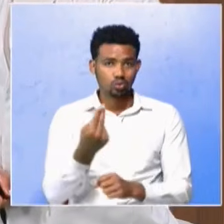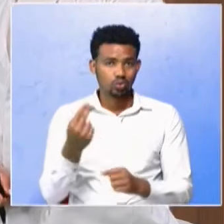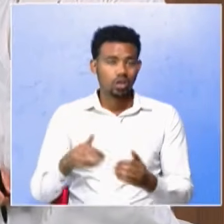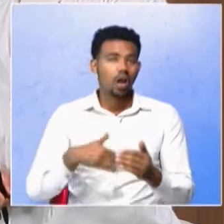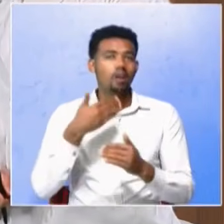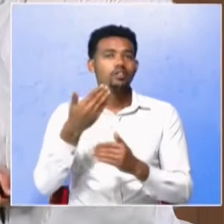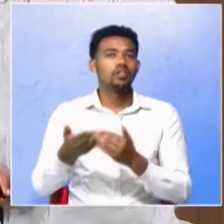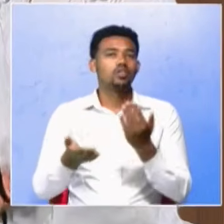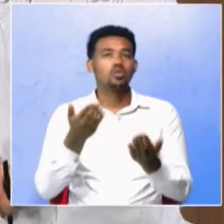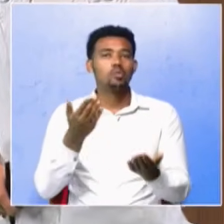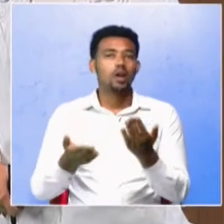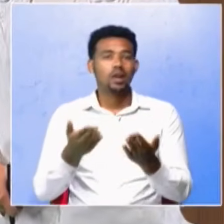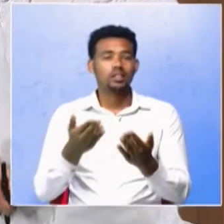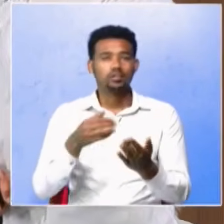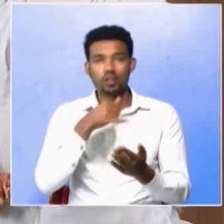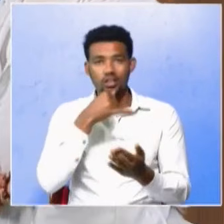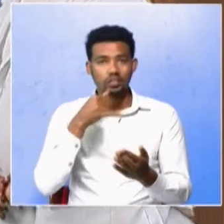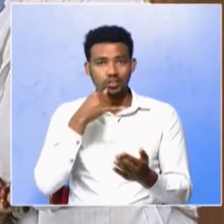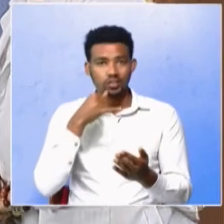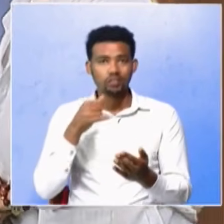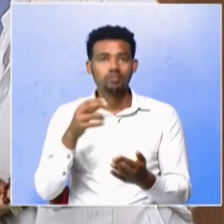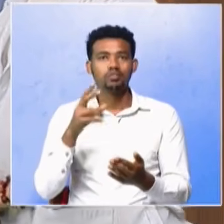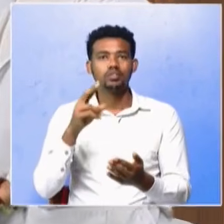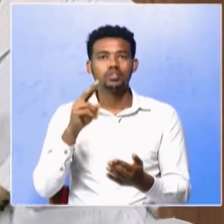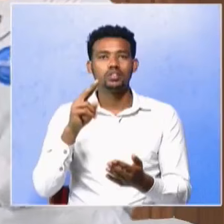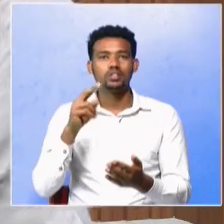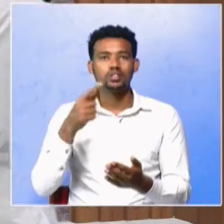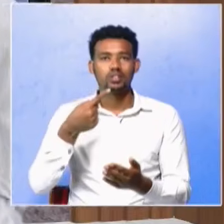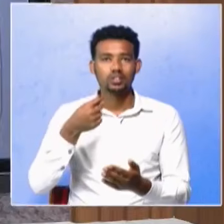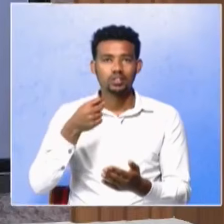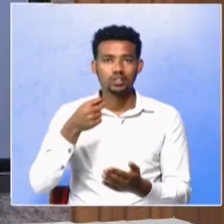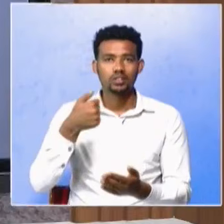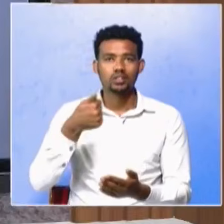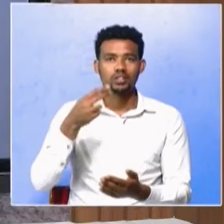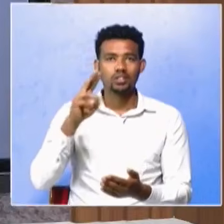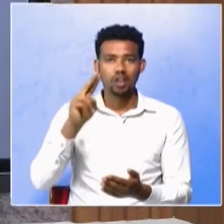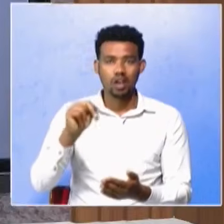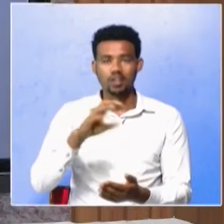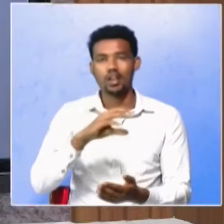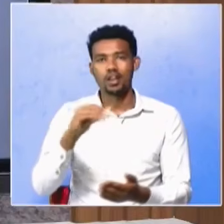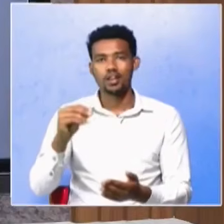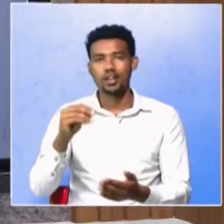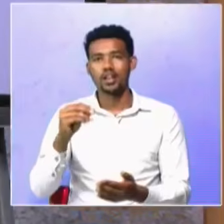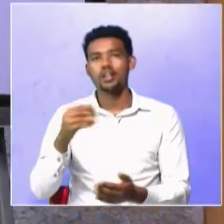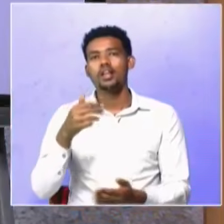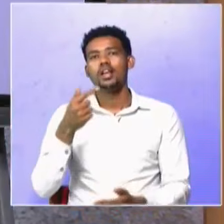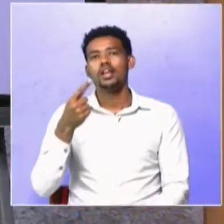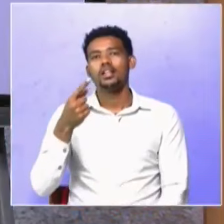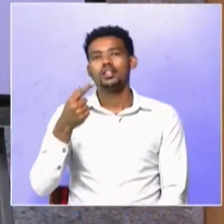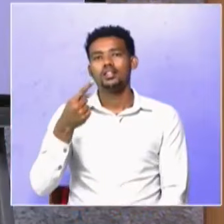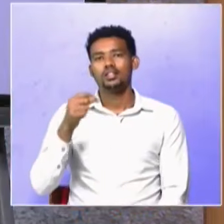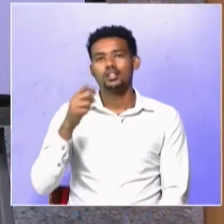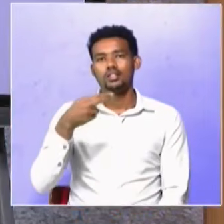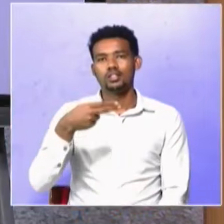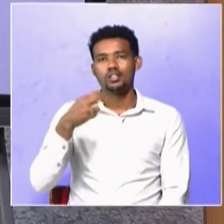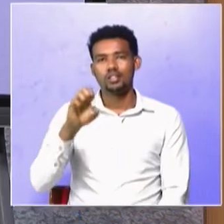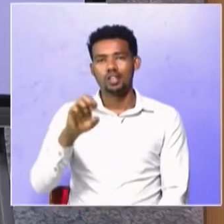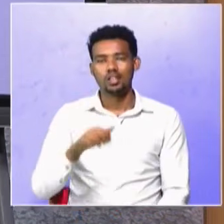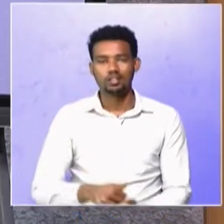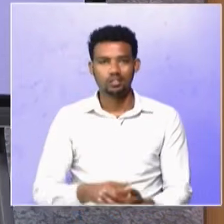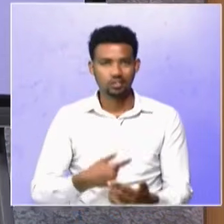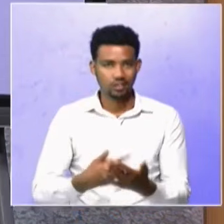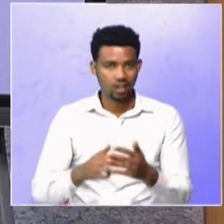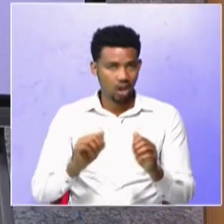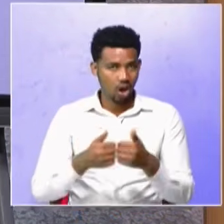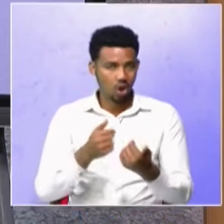after comparative adjective than. Before superlative adjectives, you can use the. This is how